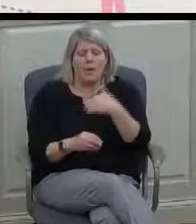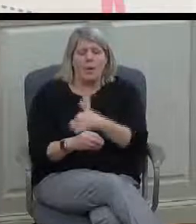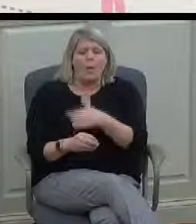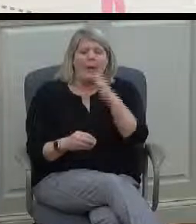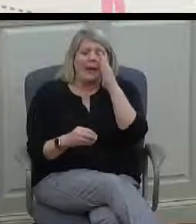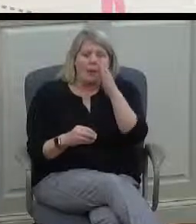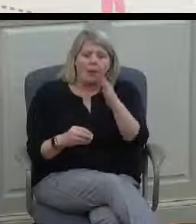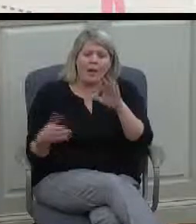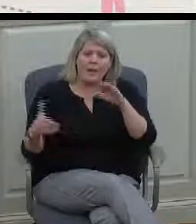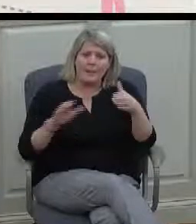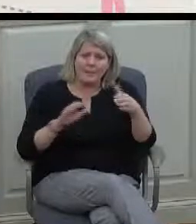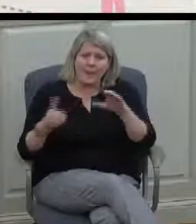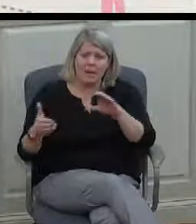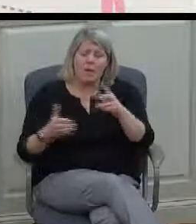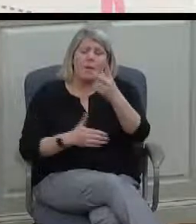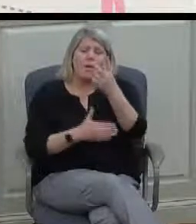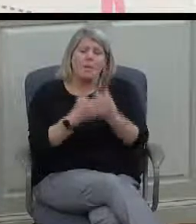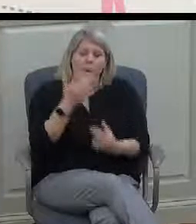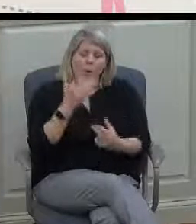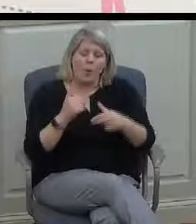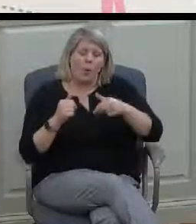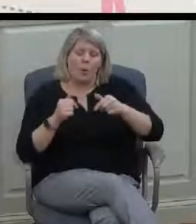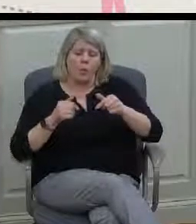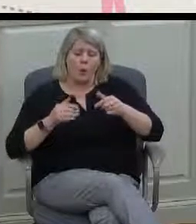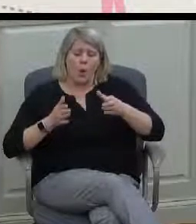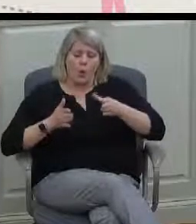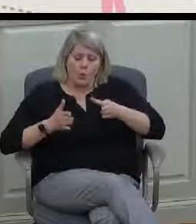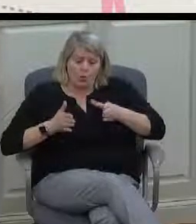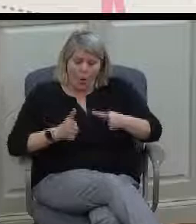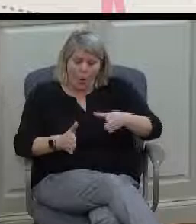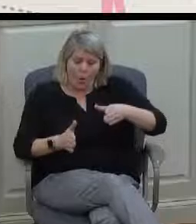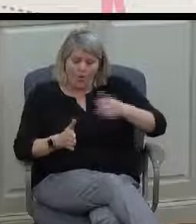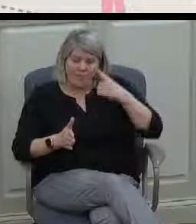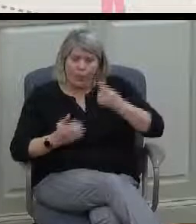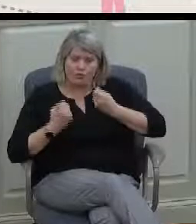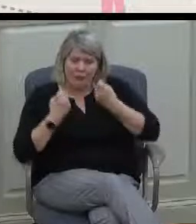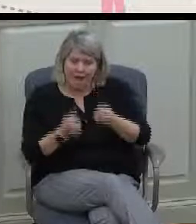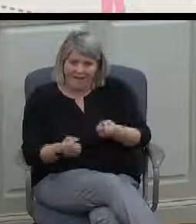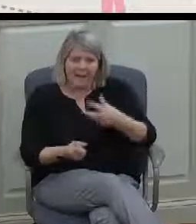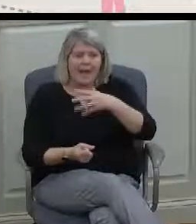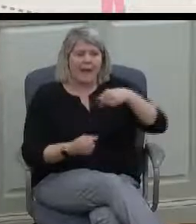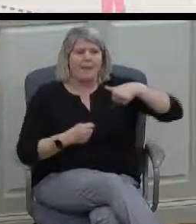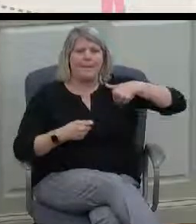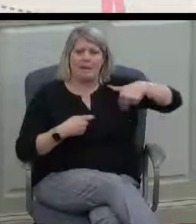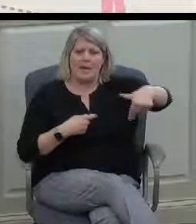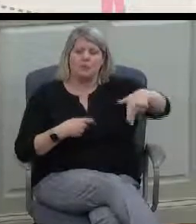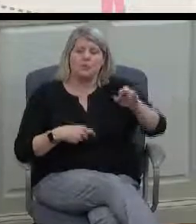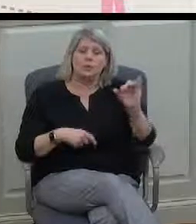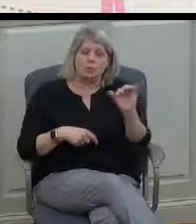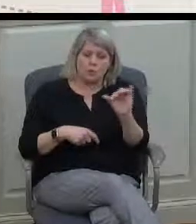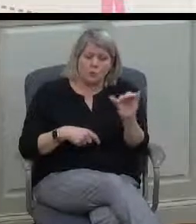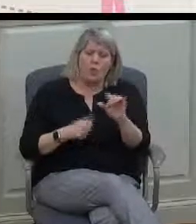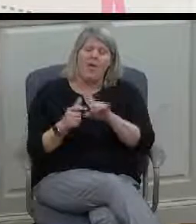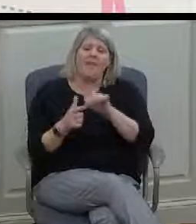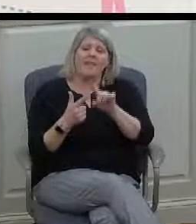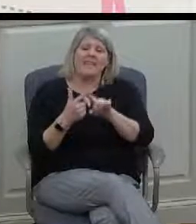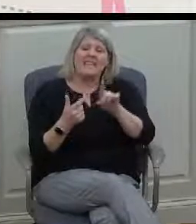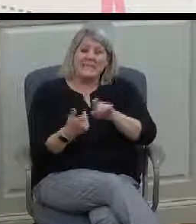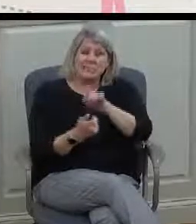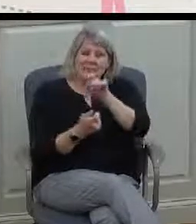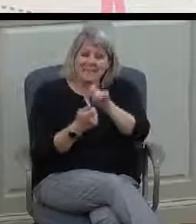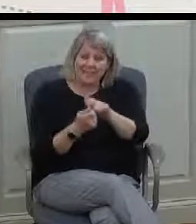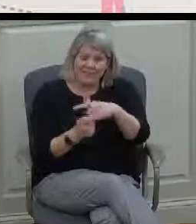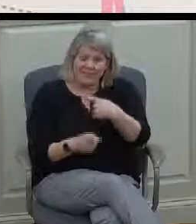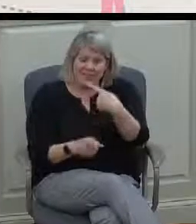both roadway and pedestrian, and then we'll, specifically at the intersections, we'll look at those